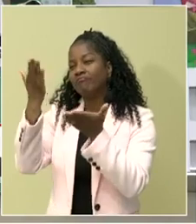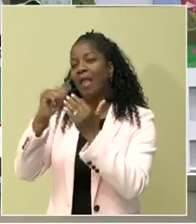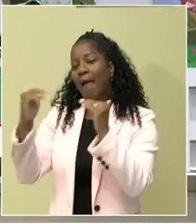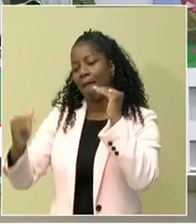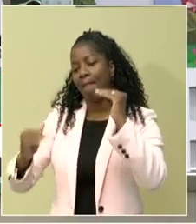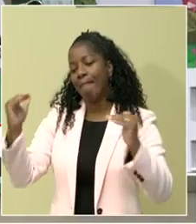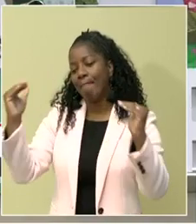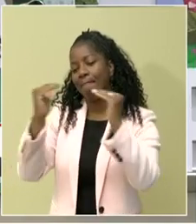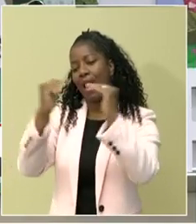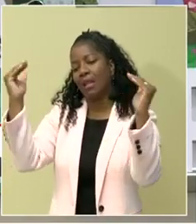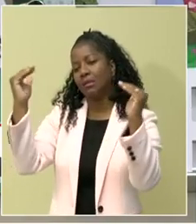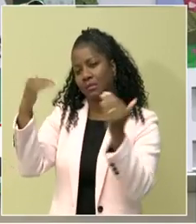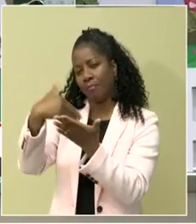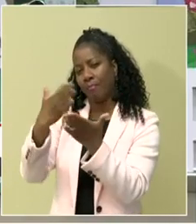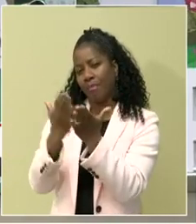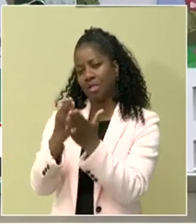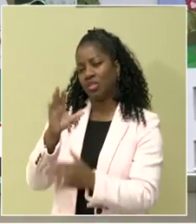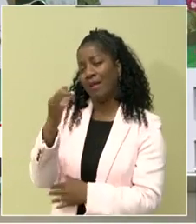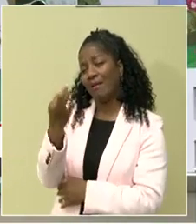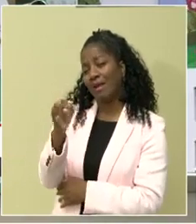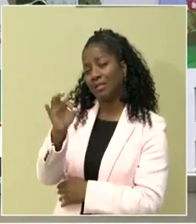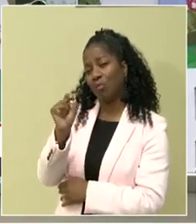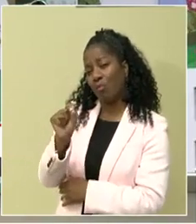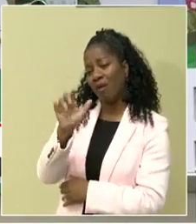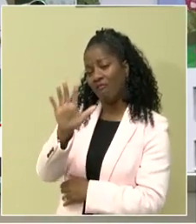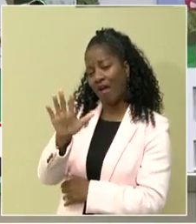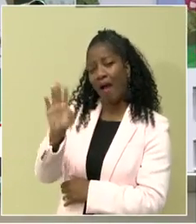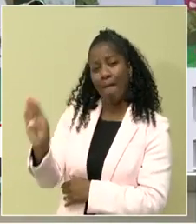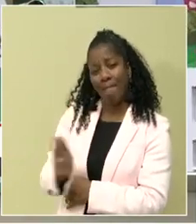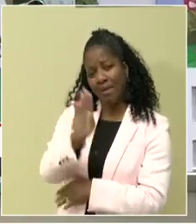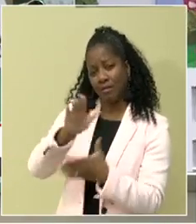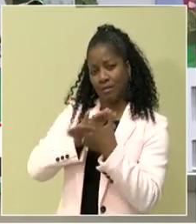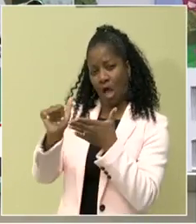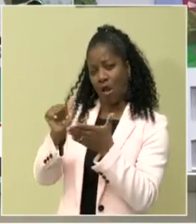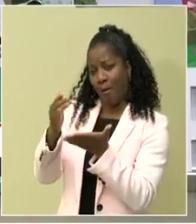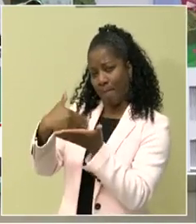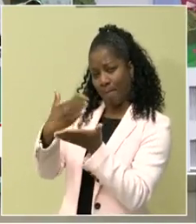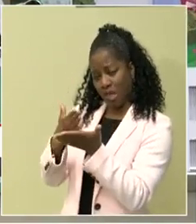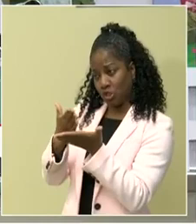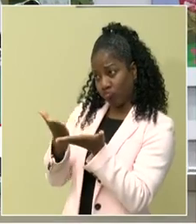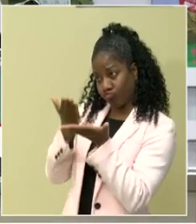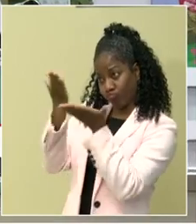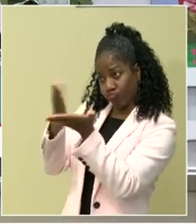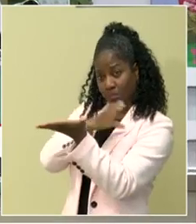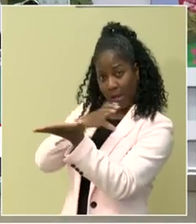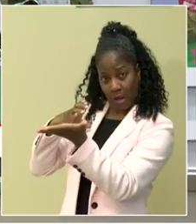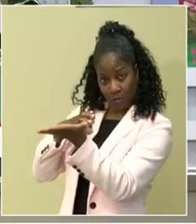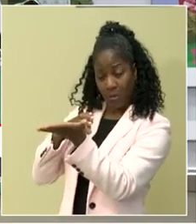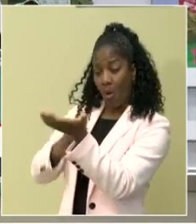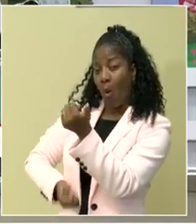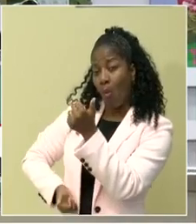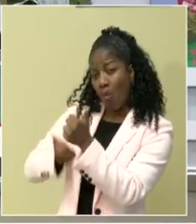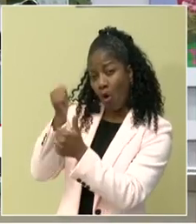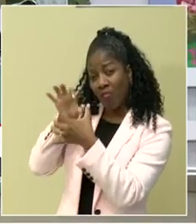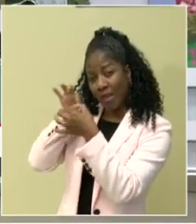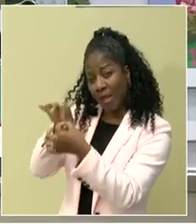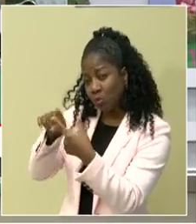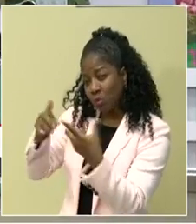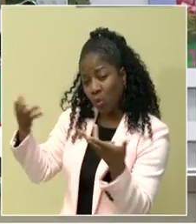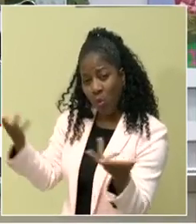of weeks ago, $19.5 billion. And a huge portion of that budget is for health and human